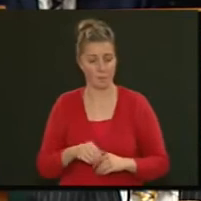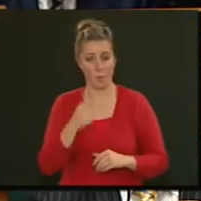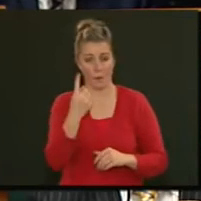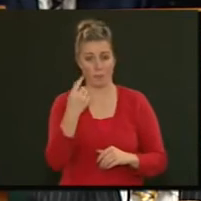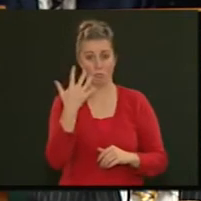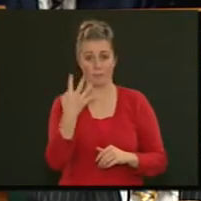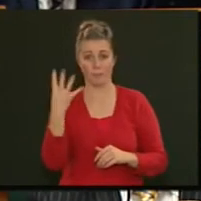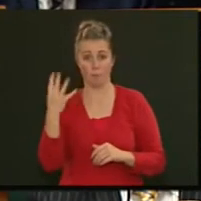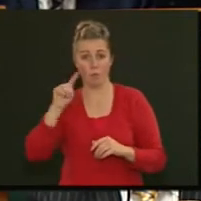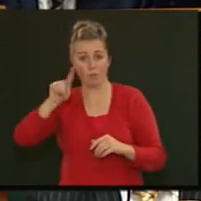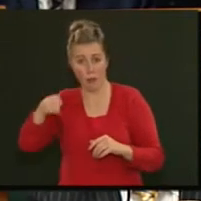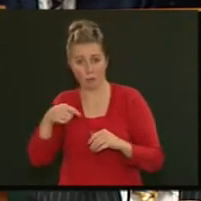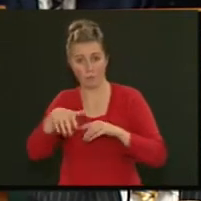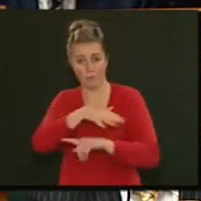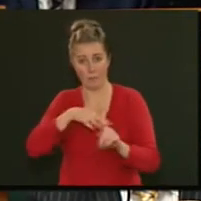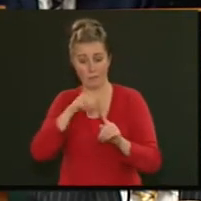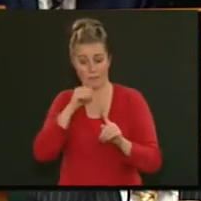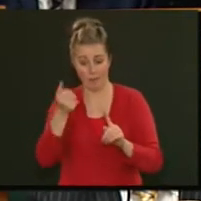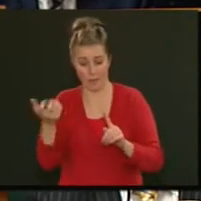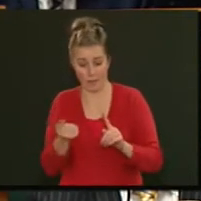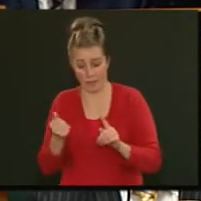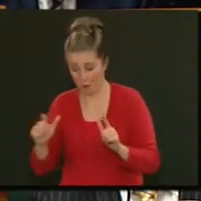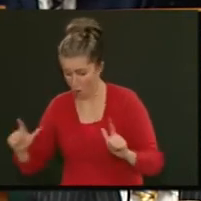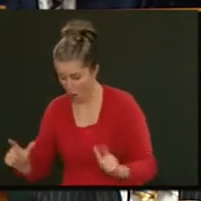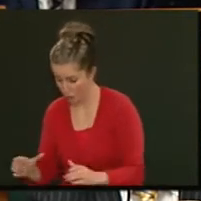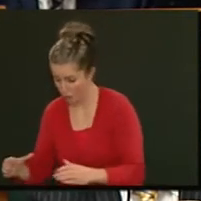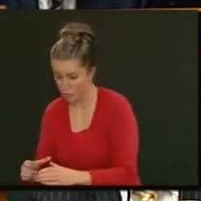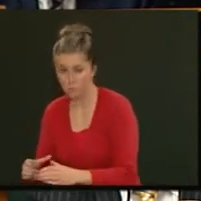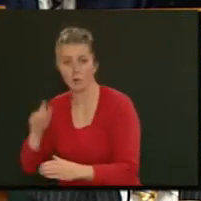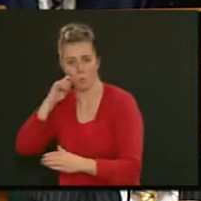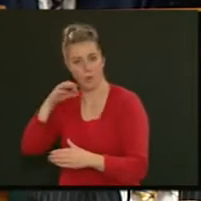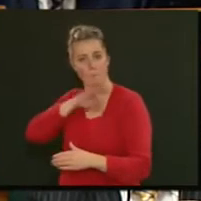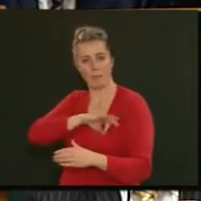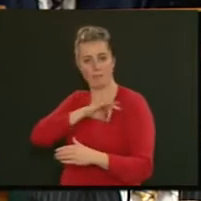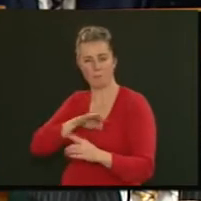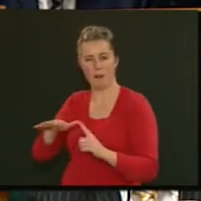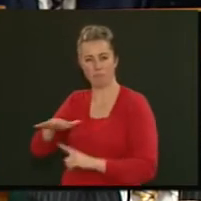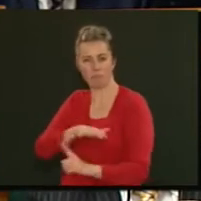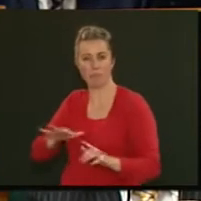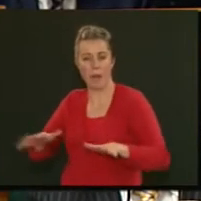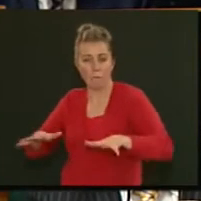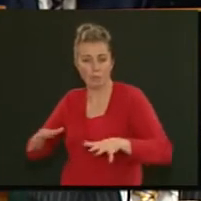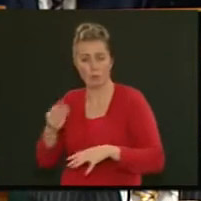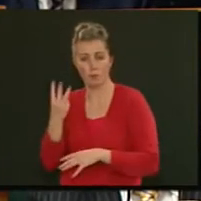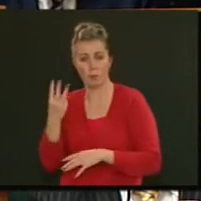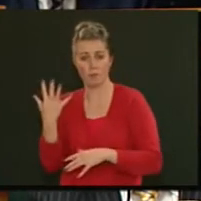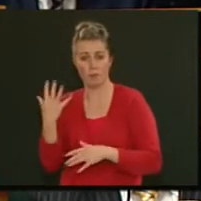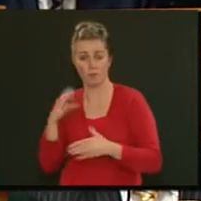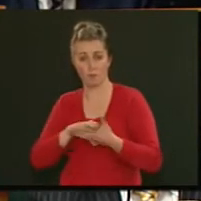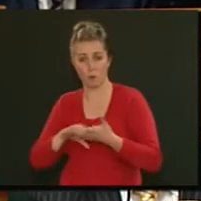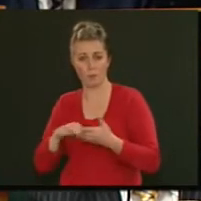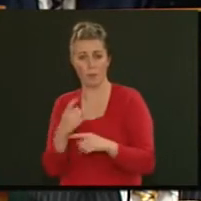154,000 families with incomes in the lowest quintile will benefit by an average of more than $35 a